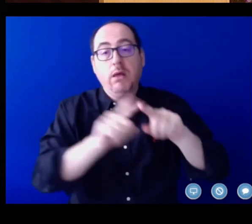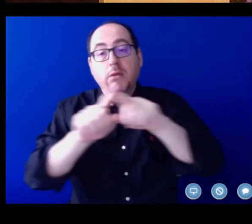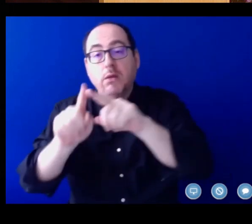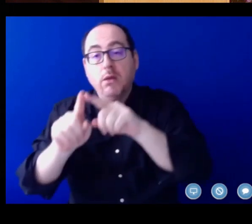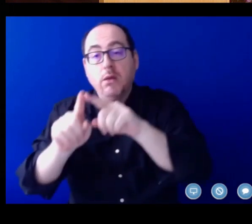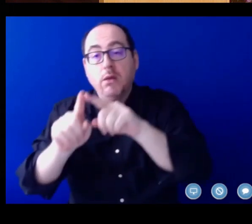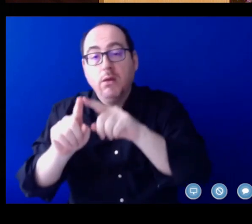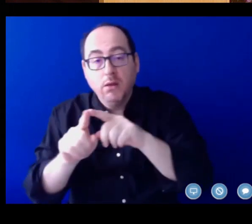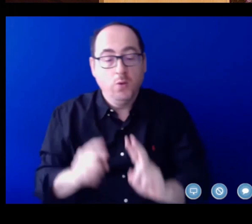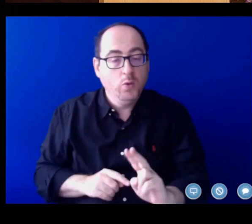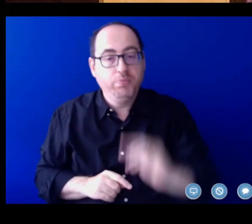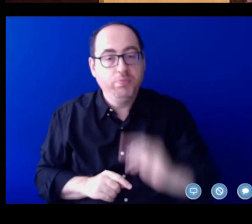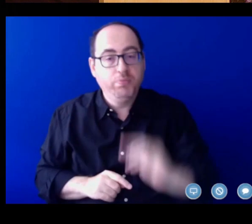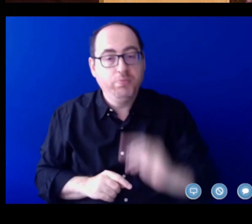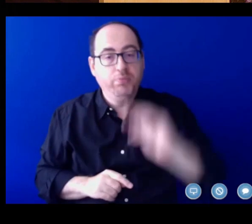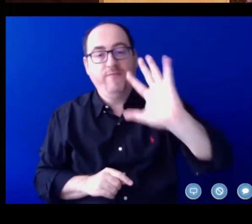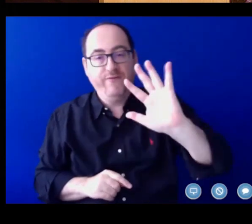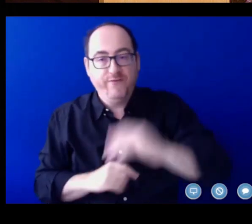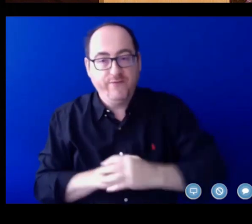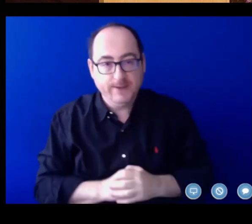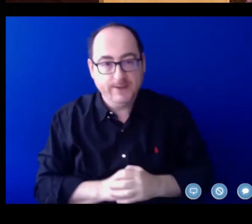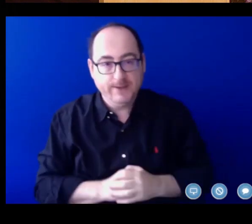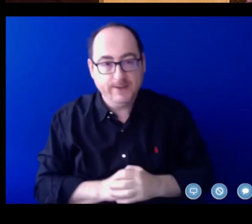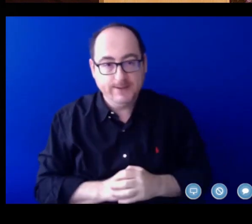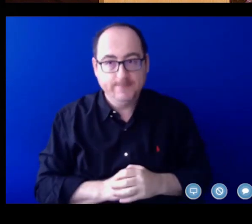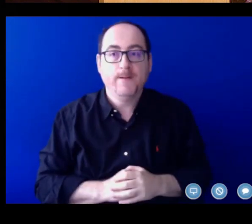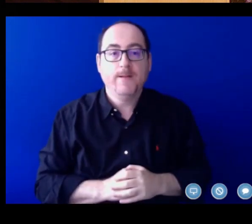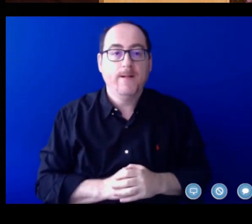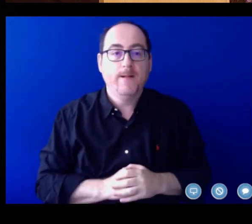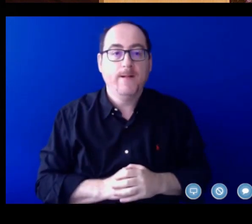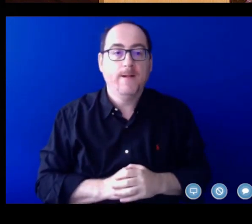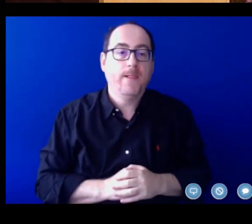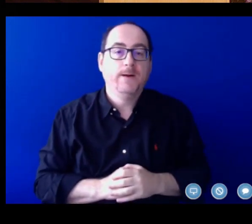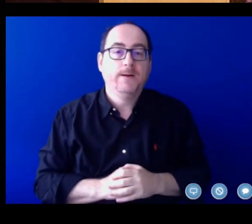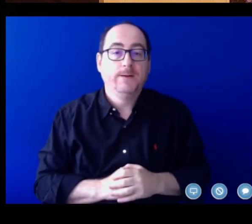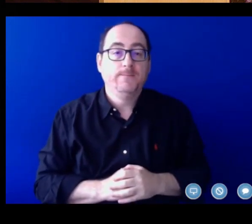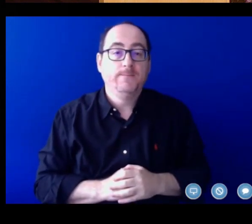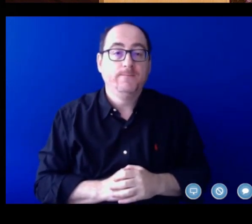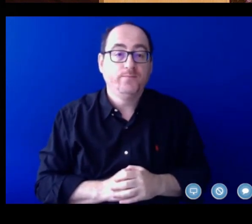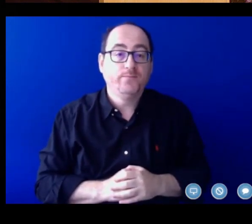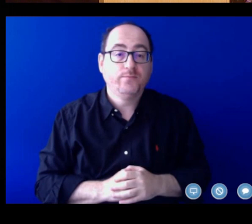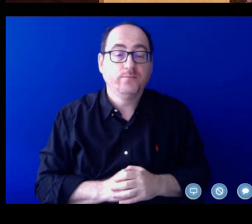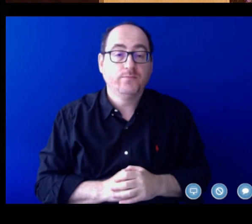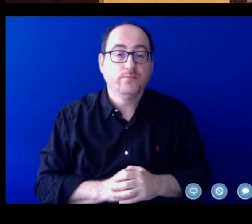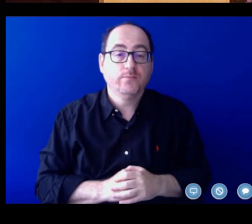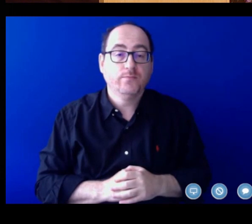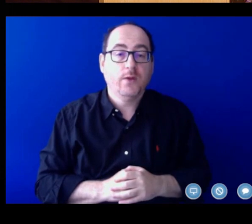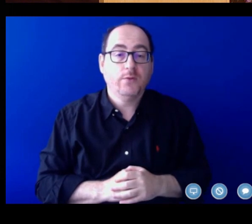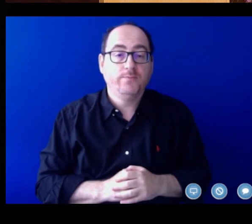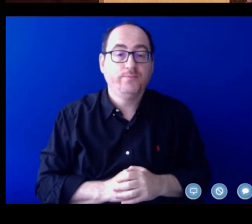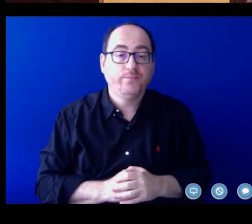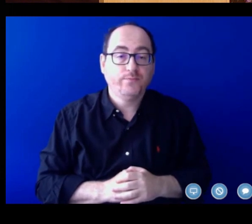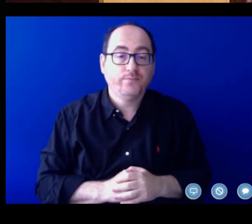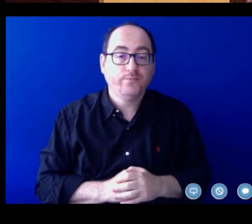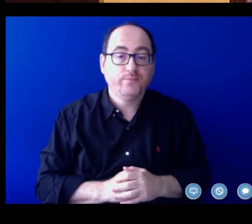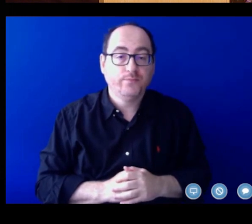Participants also reported more connections to what they described as other important people who represented linking connections. And these included people like